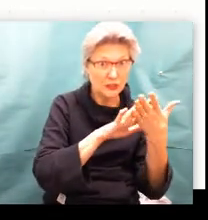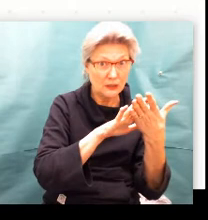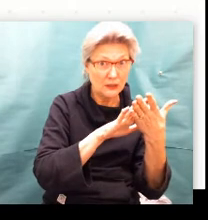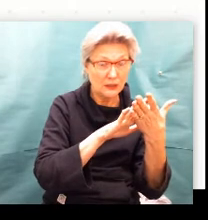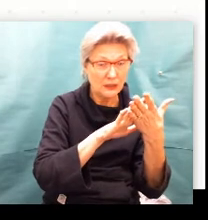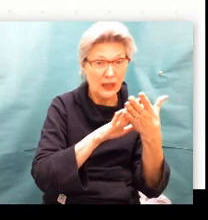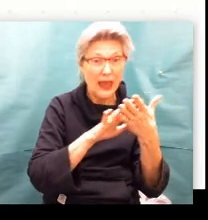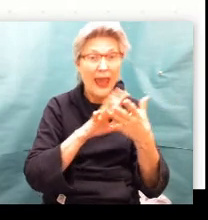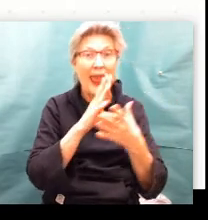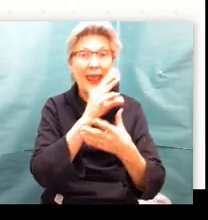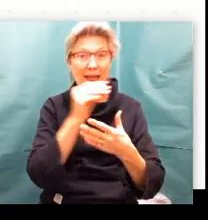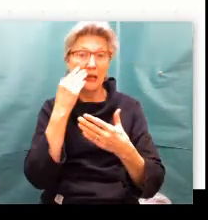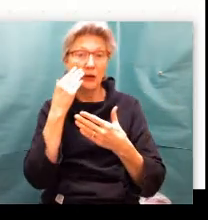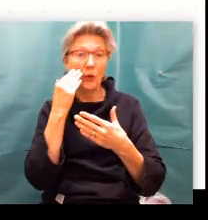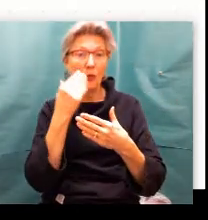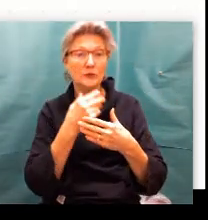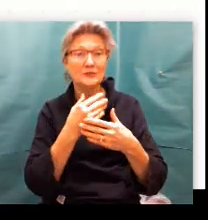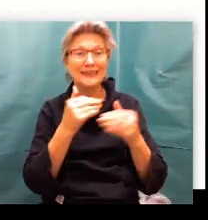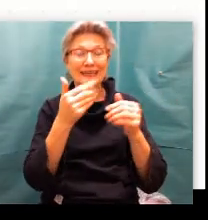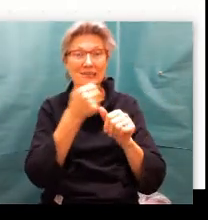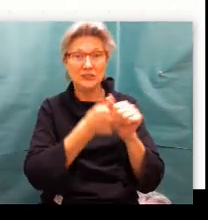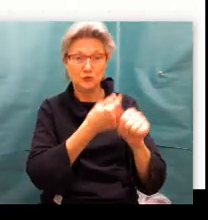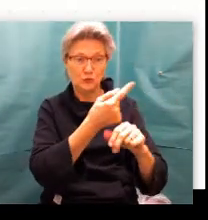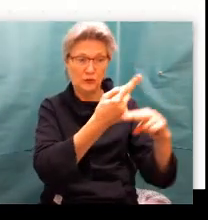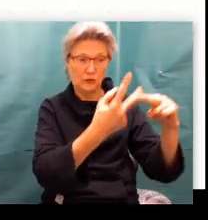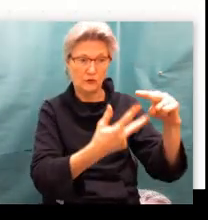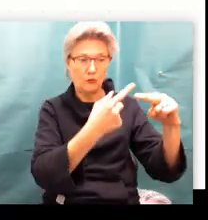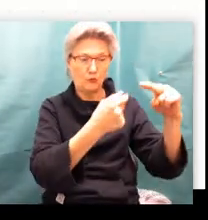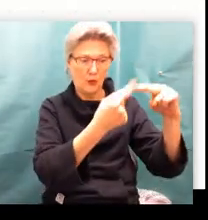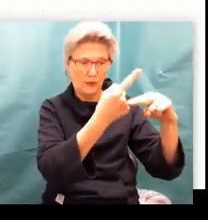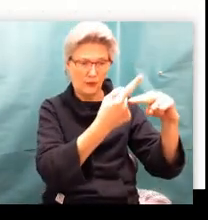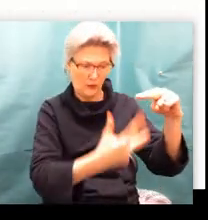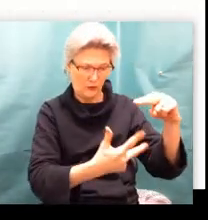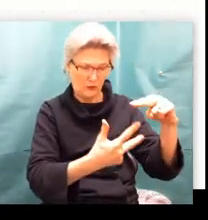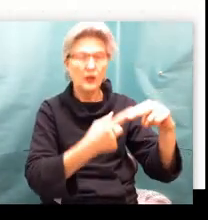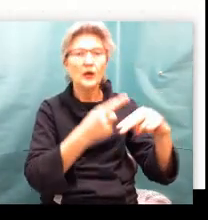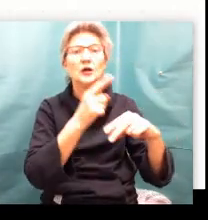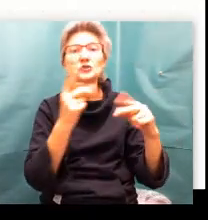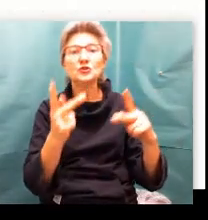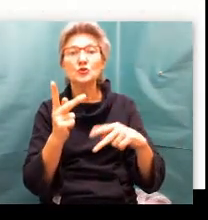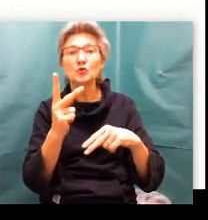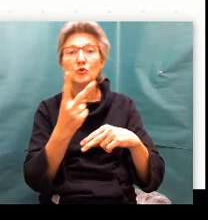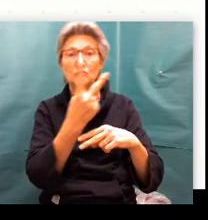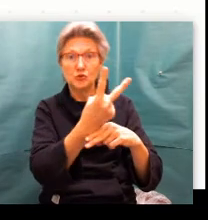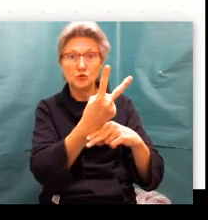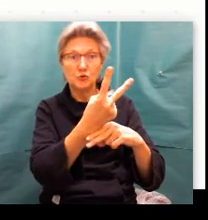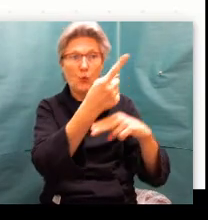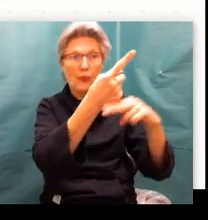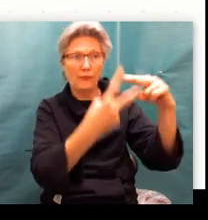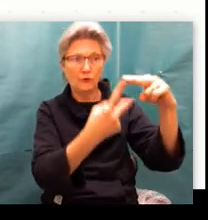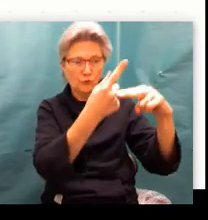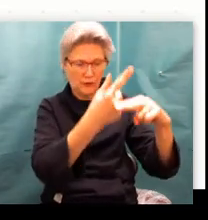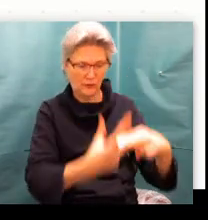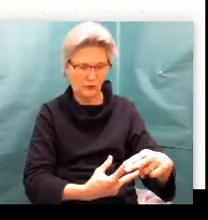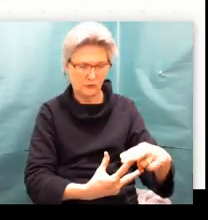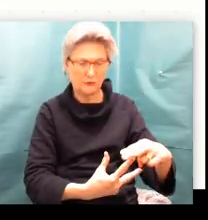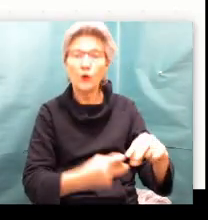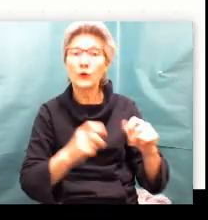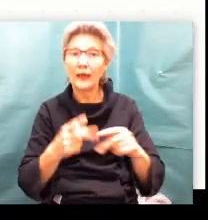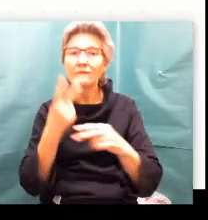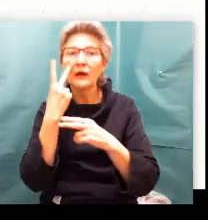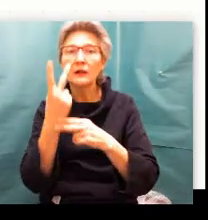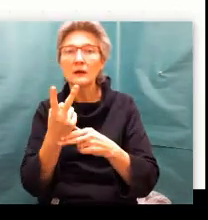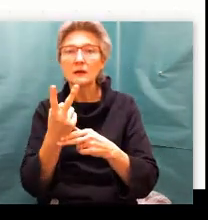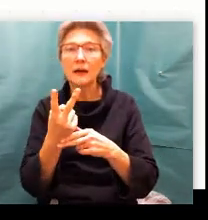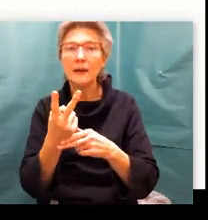now, and I know that those are each 1/3. So 2 times 1/3 for pan number 1. Well, now if I look